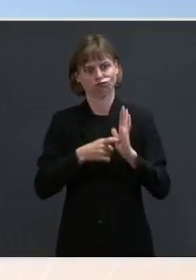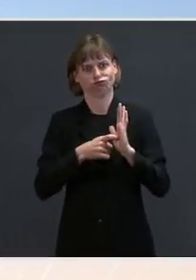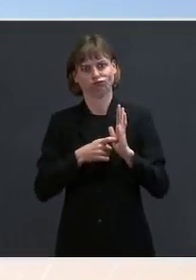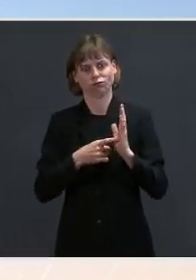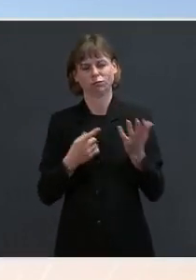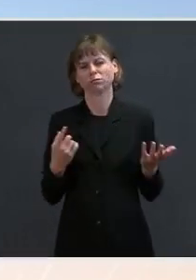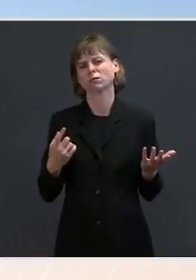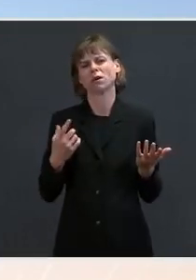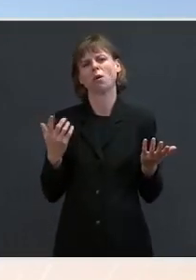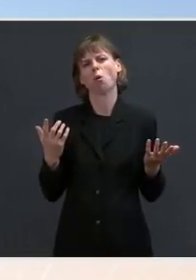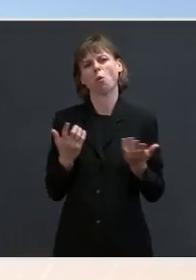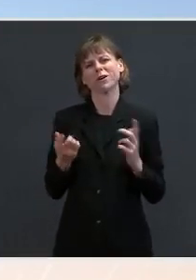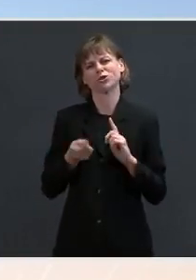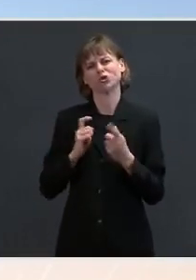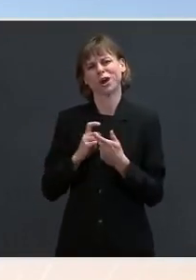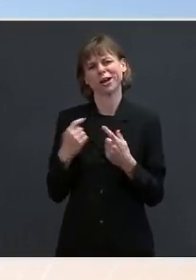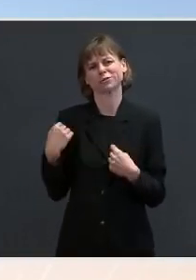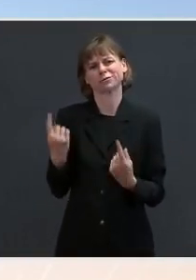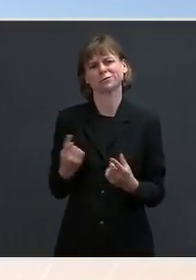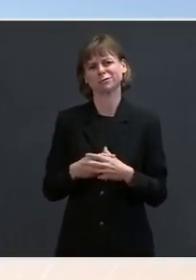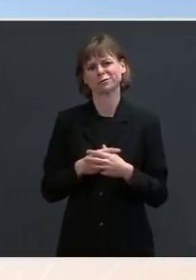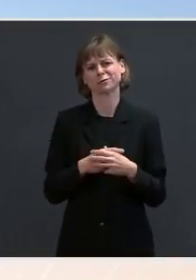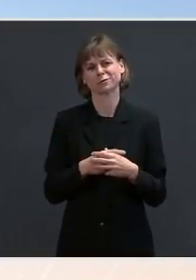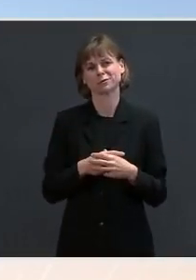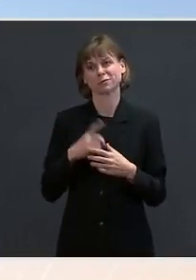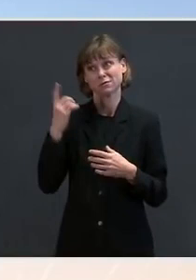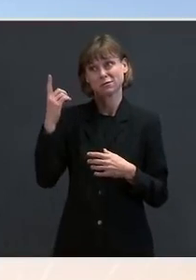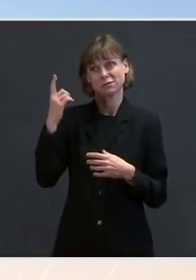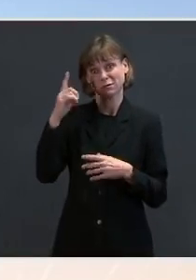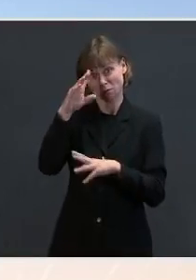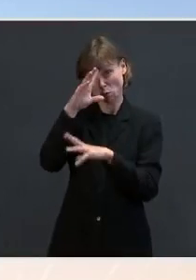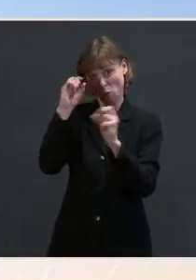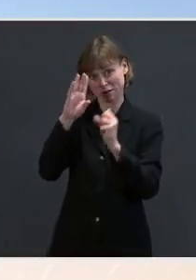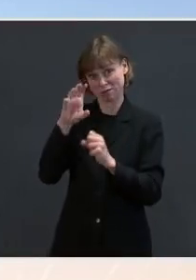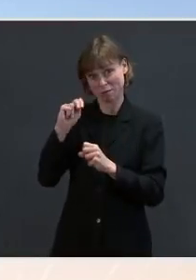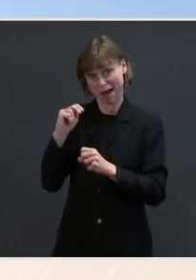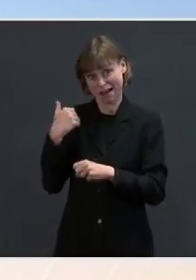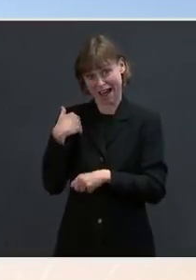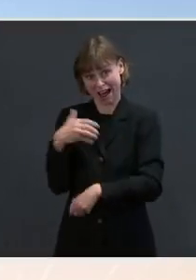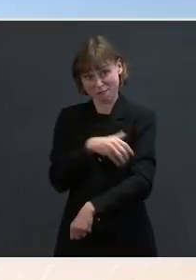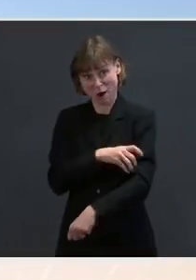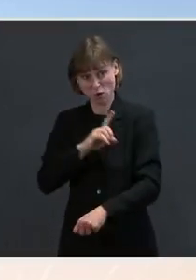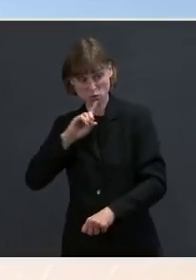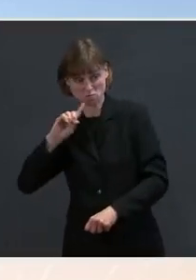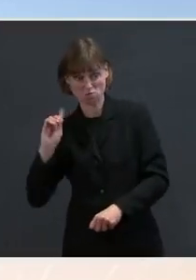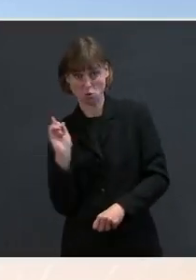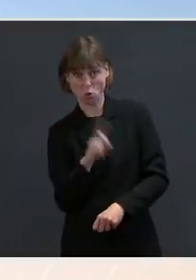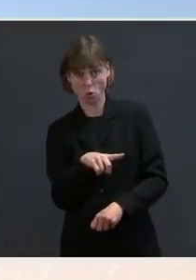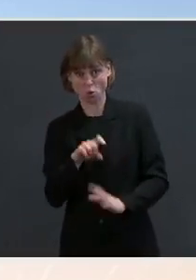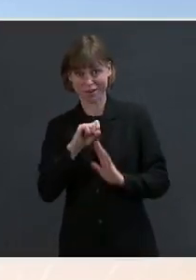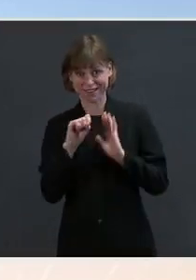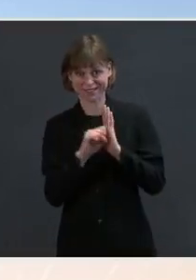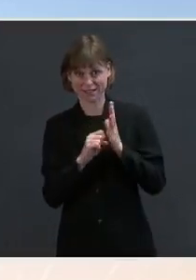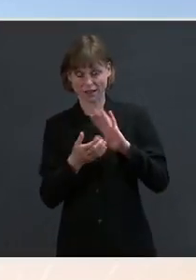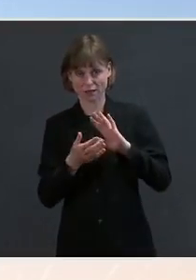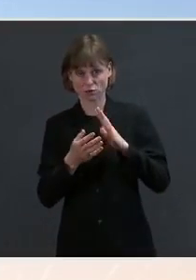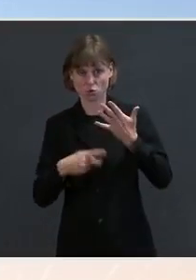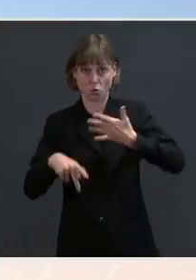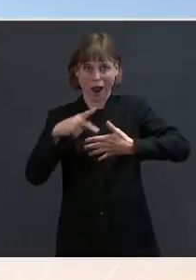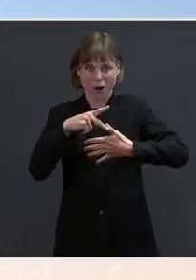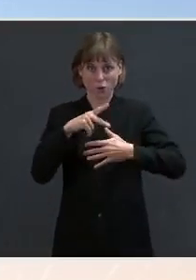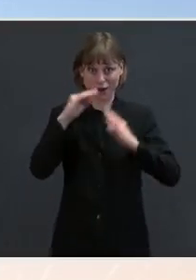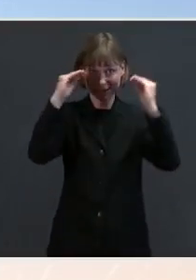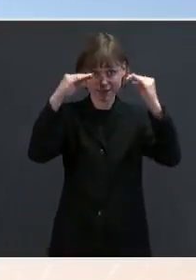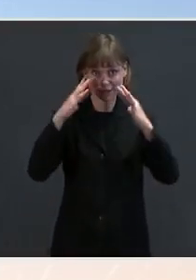now, and what power does President Biden have to direct states to prioritize teachers? Well,